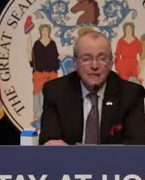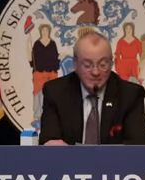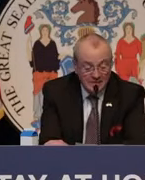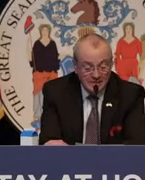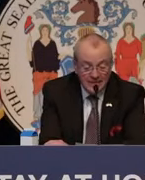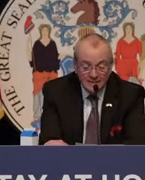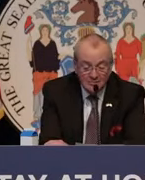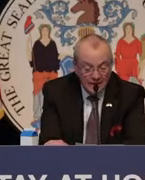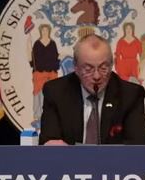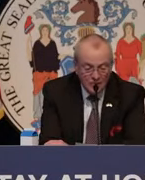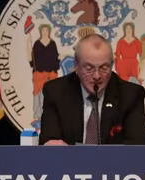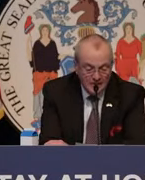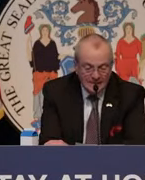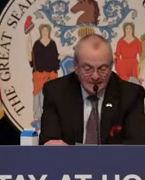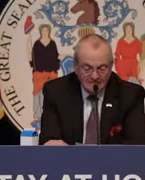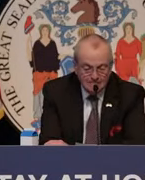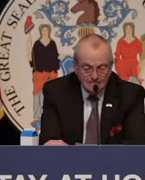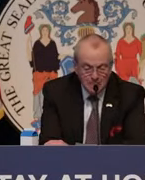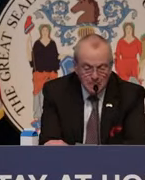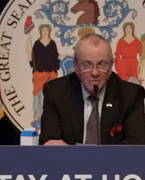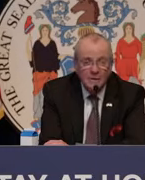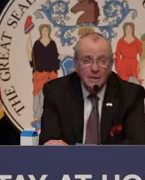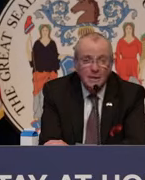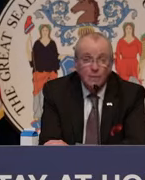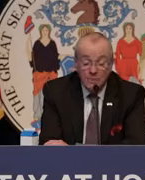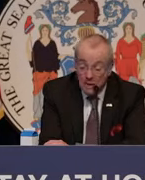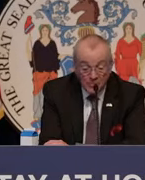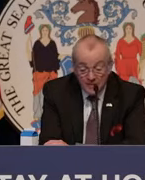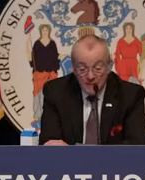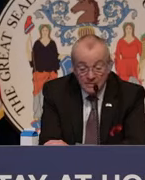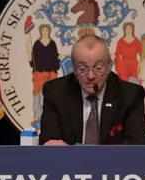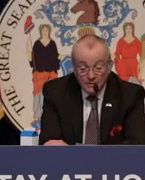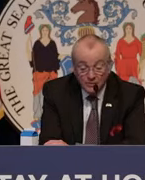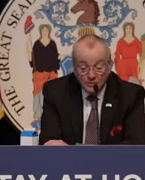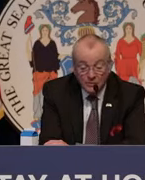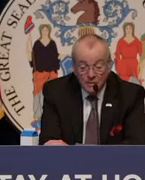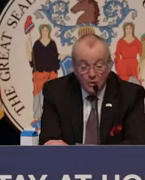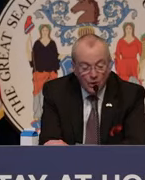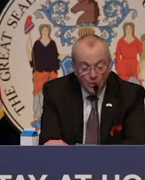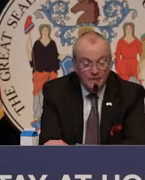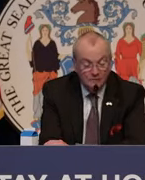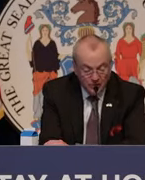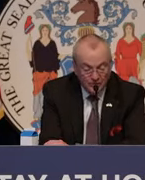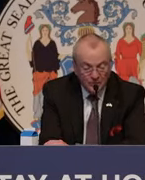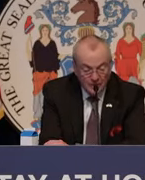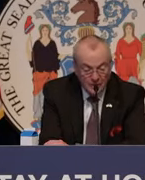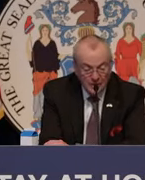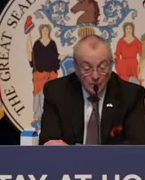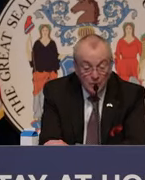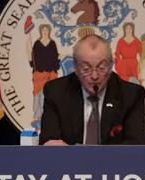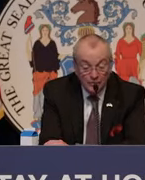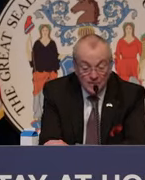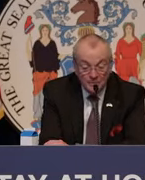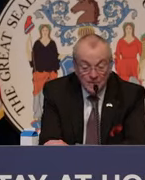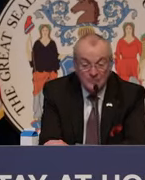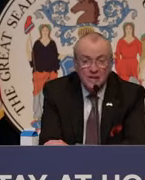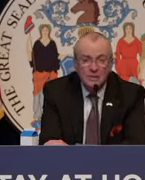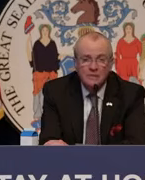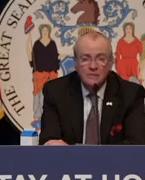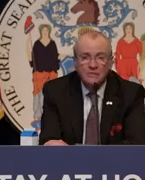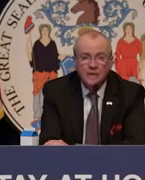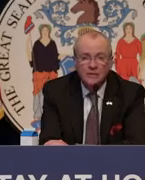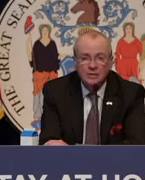Jersey family taken by COVID-19. We remember them as we remember all we have lost, and we also keep